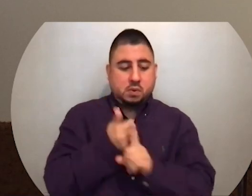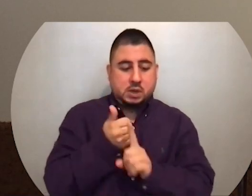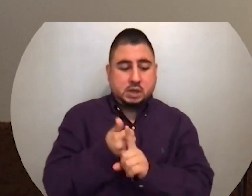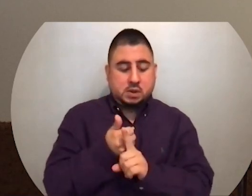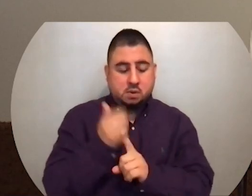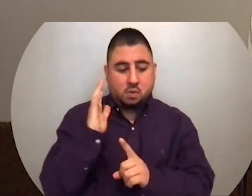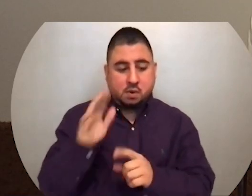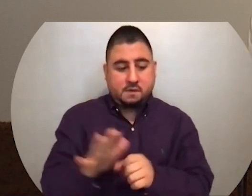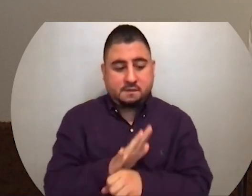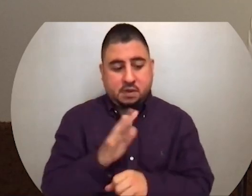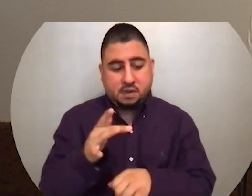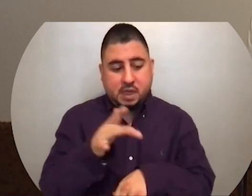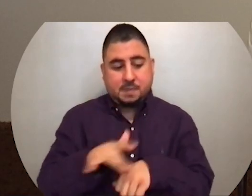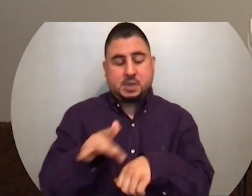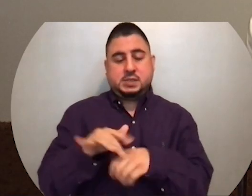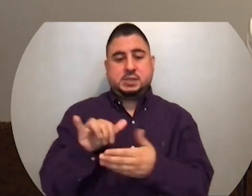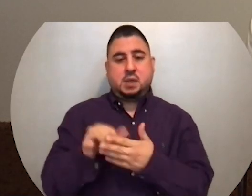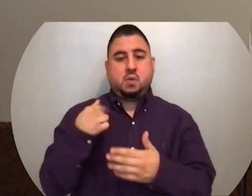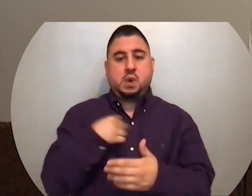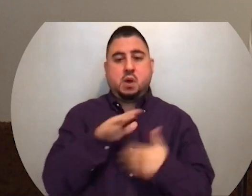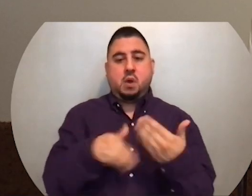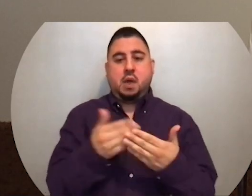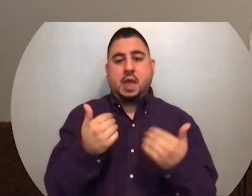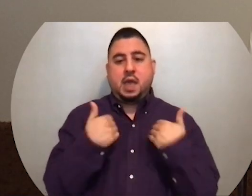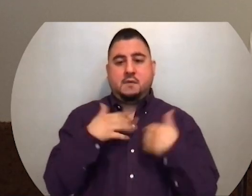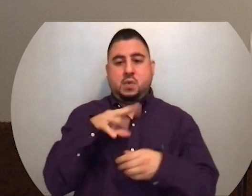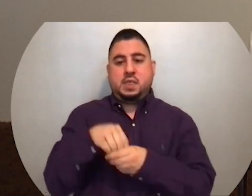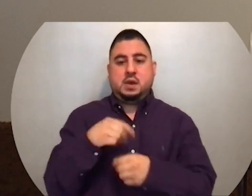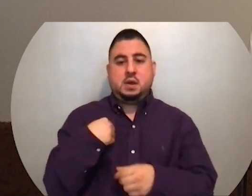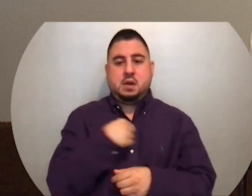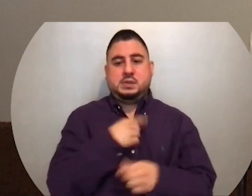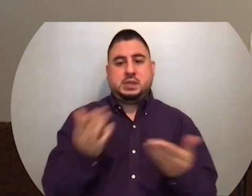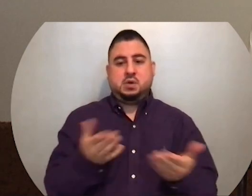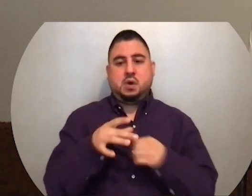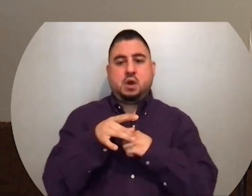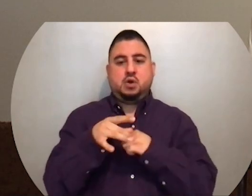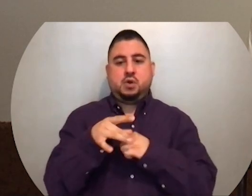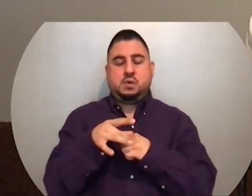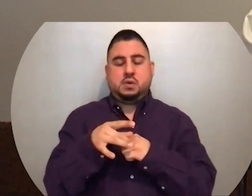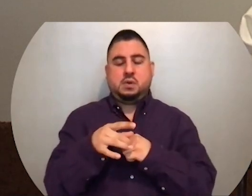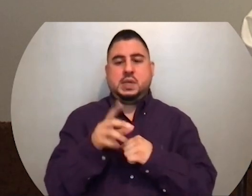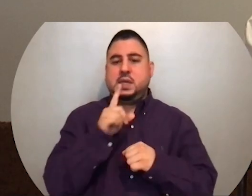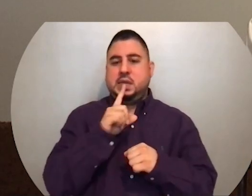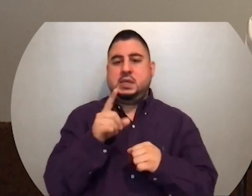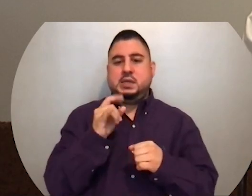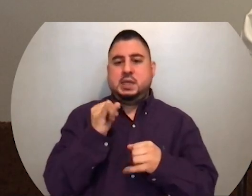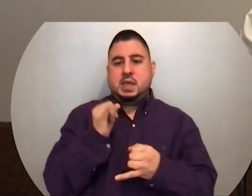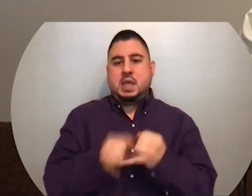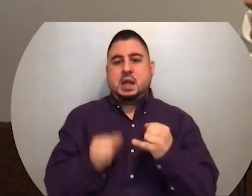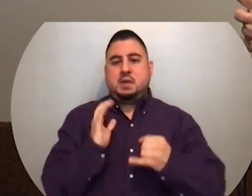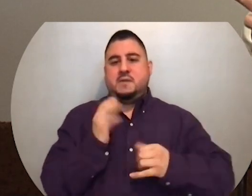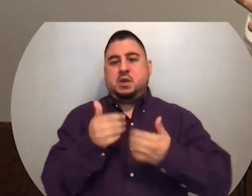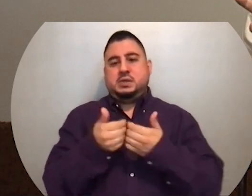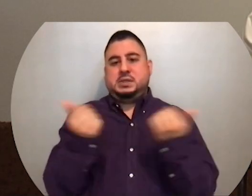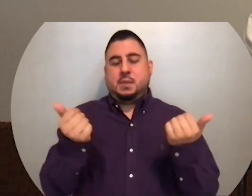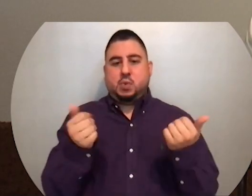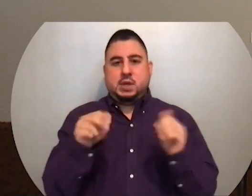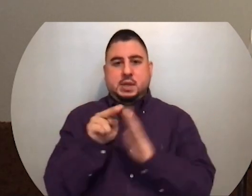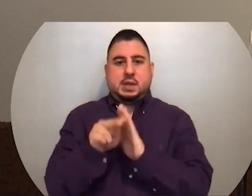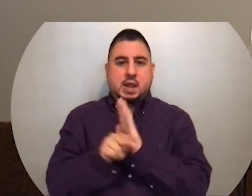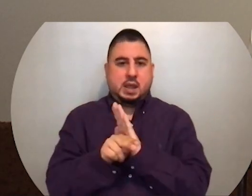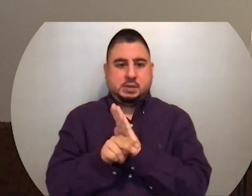who will fill the emptiness that we all have within us here on this earth. It is the end of our separateness,